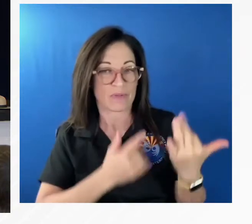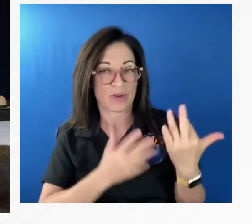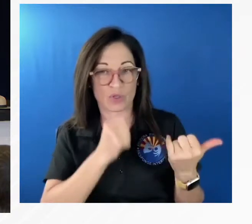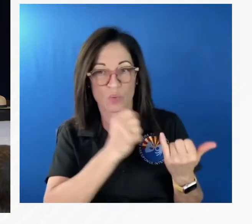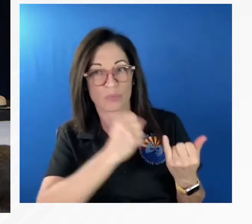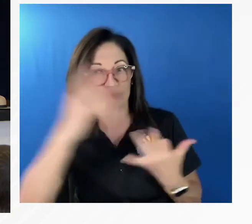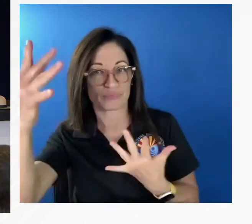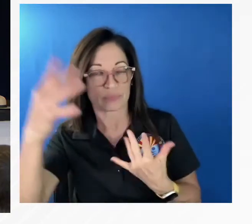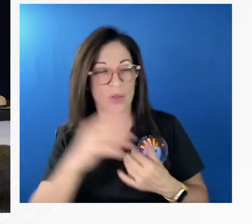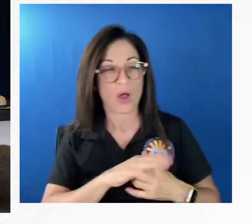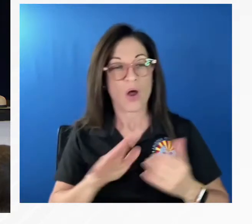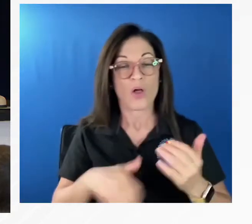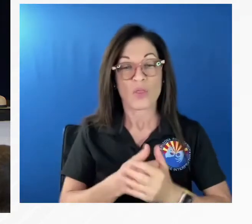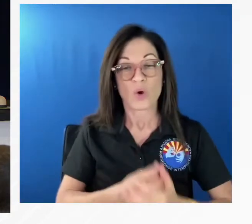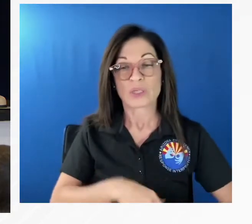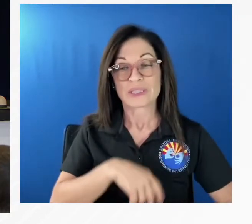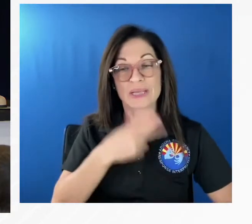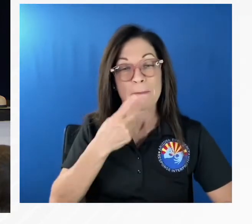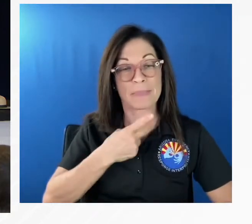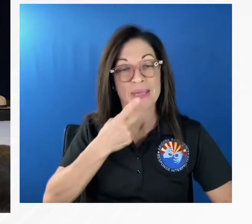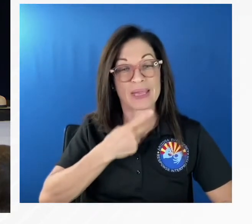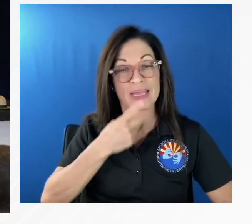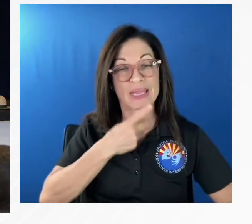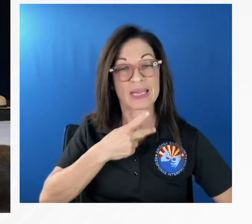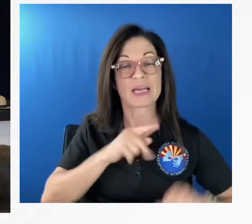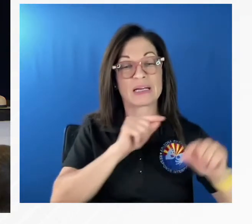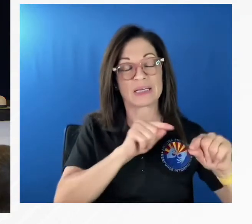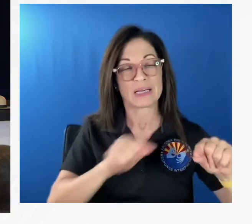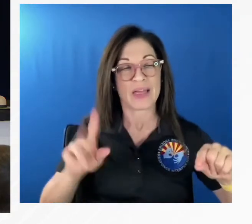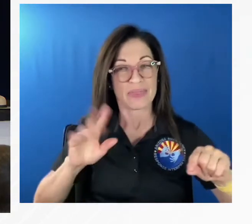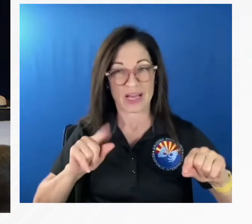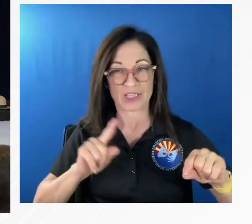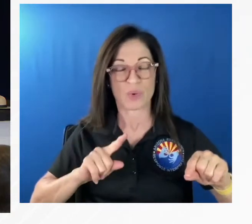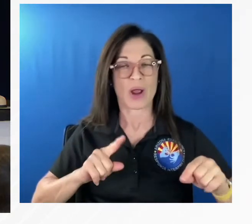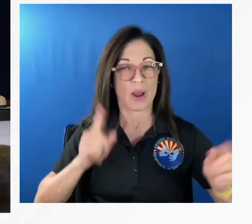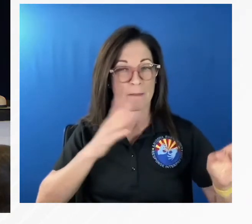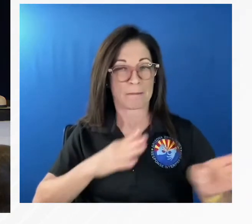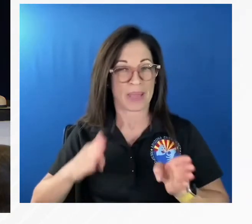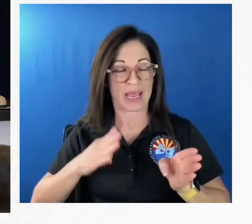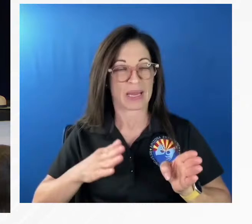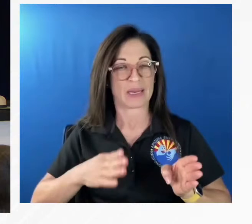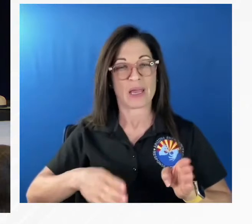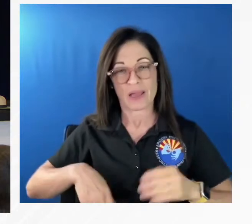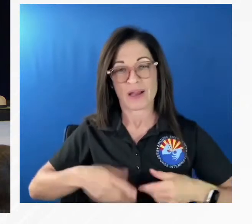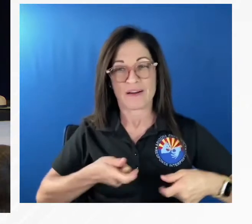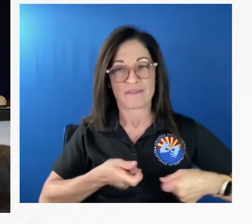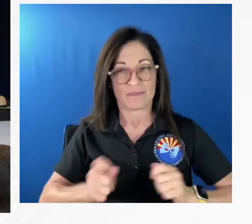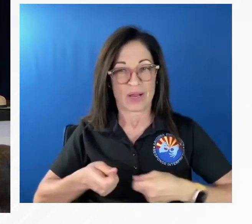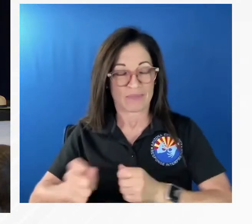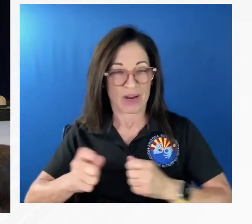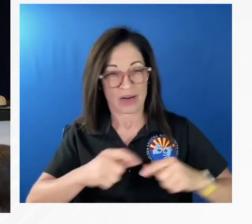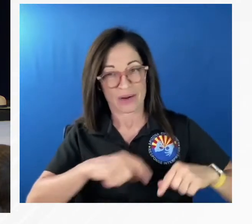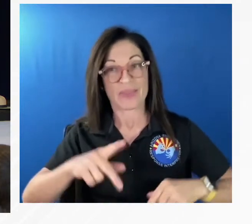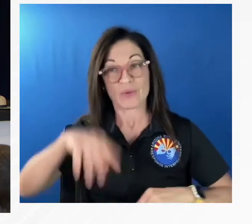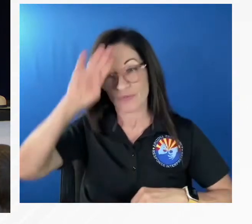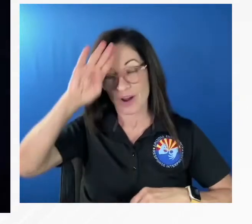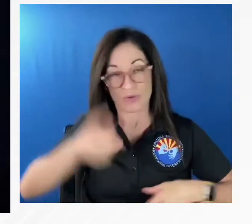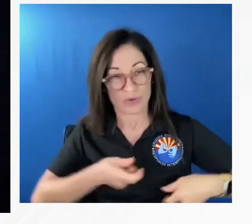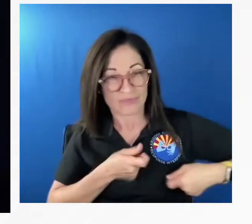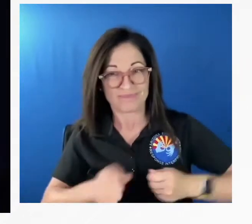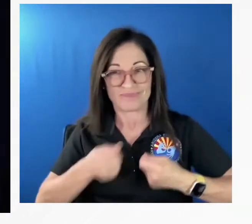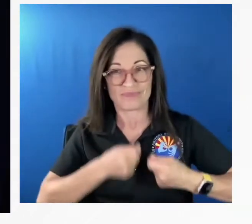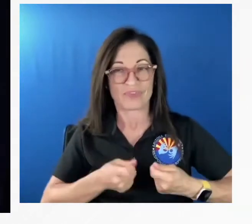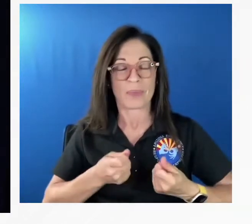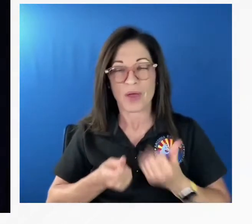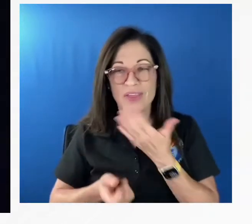are indications of proposed hand line. That's where hotshot crews go in there and cut away the vegetation down to bare mineral earth and put the